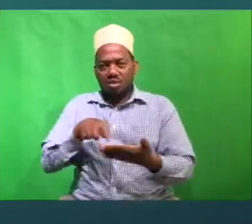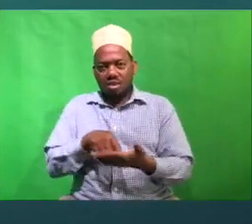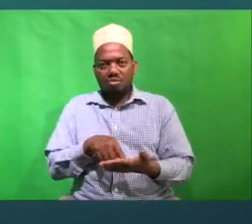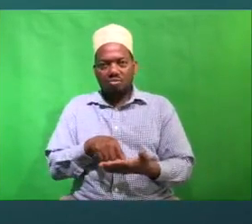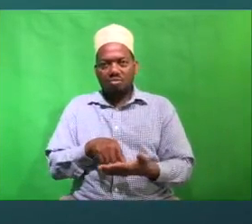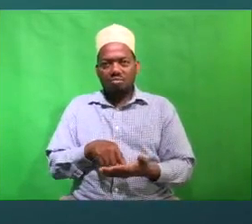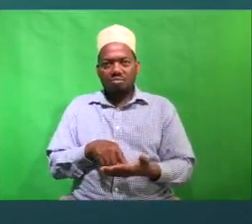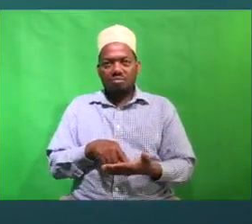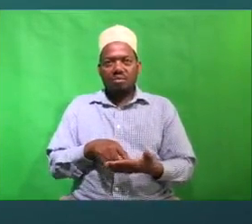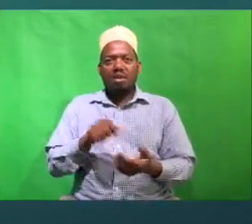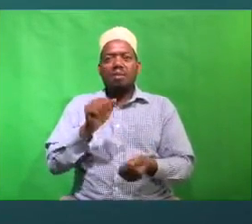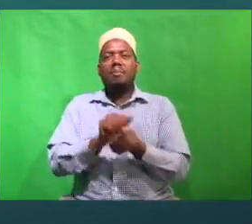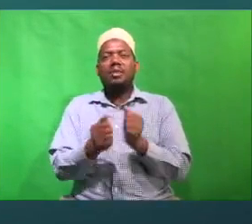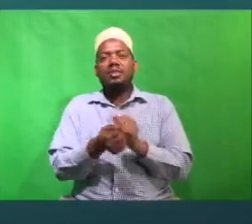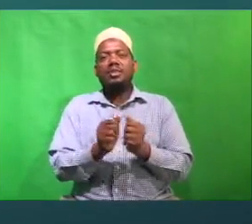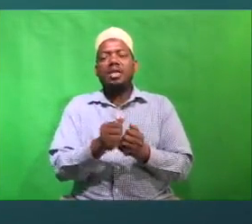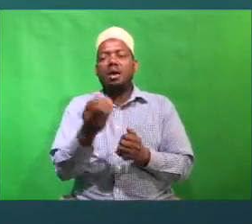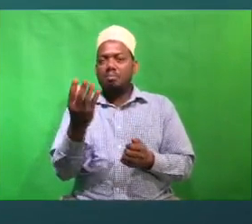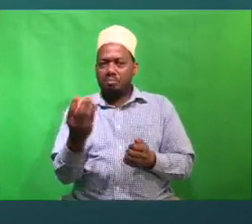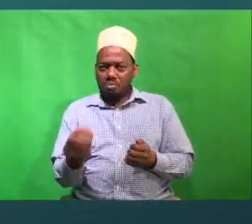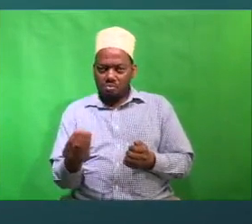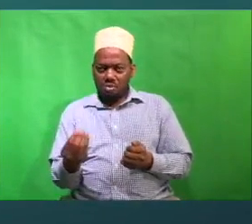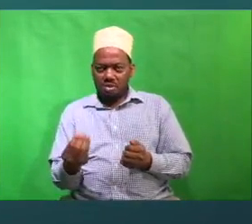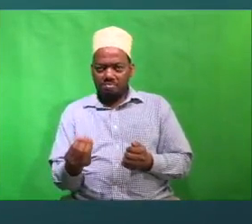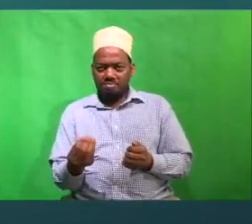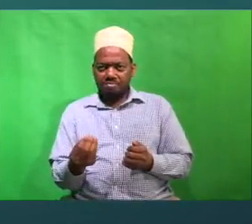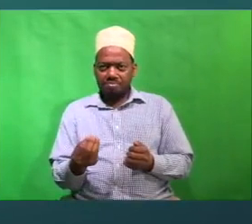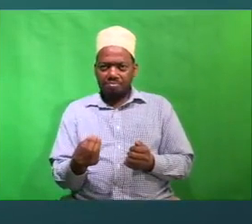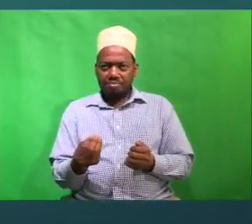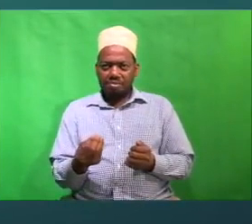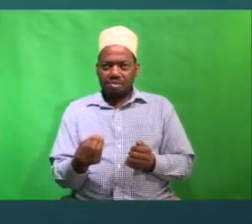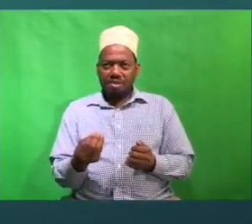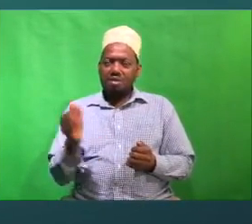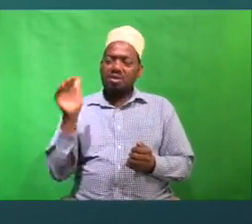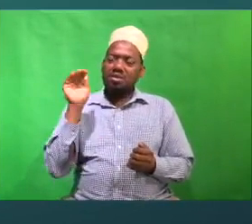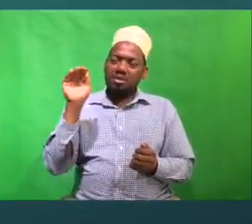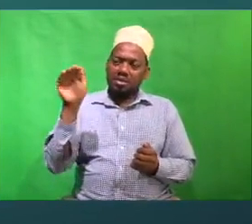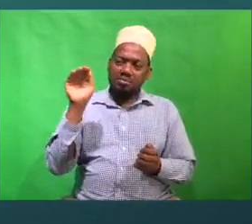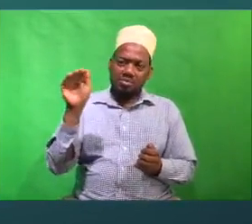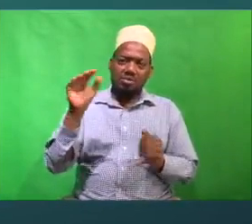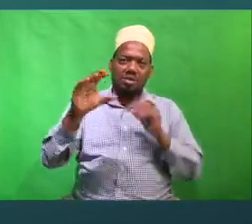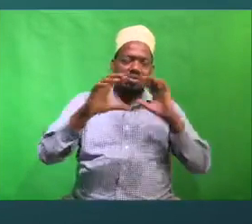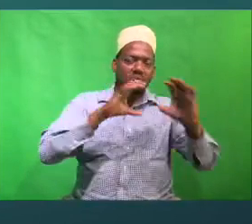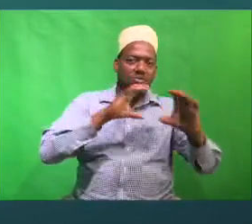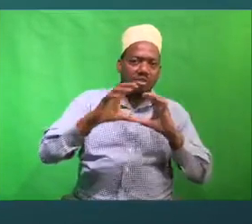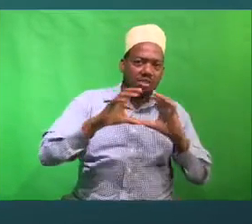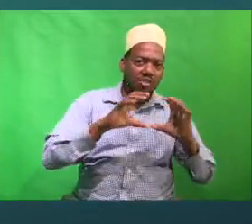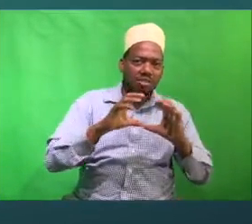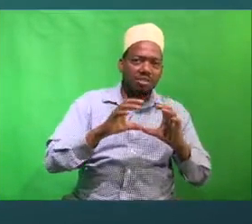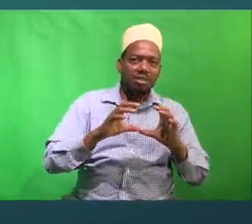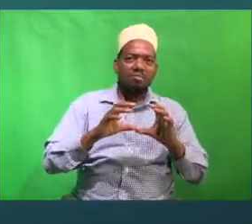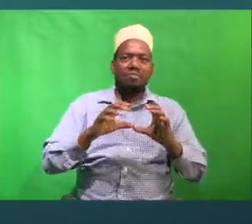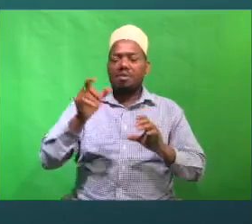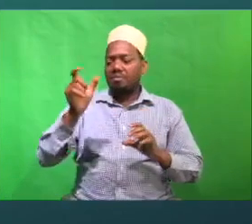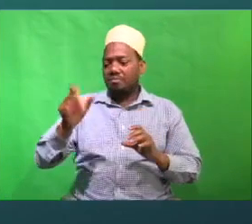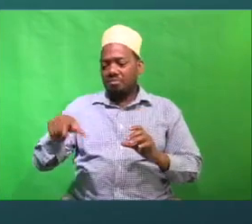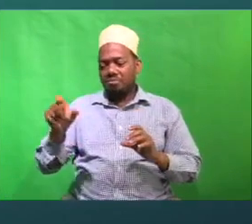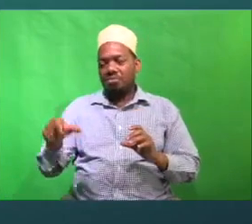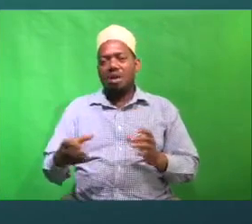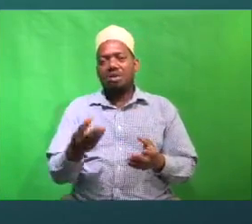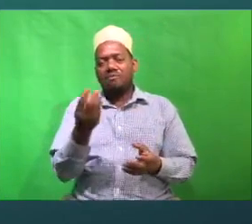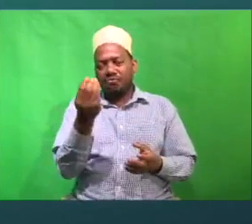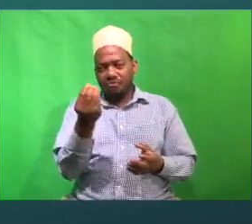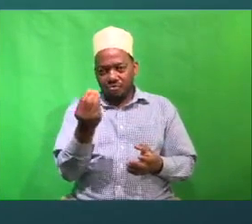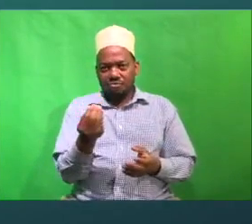available. But area which are poor serve with the transport and communication. The people are